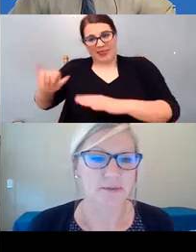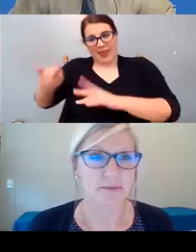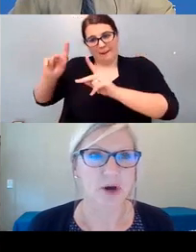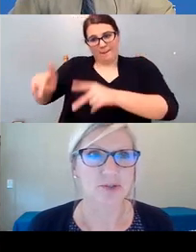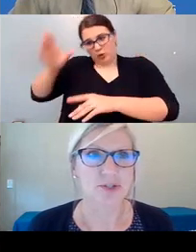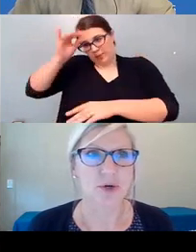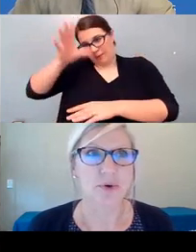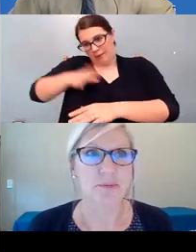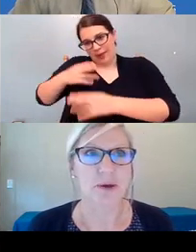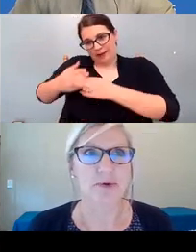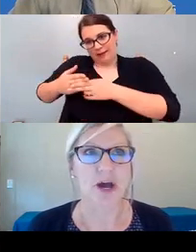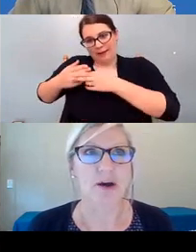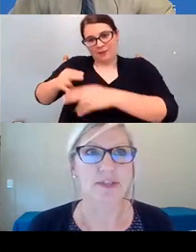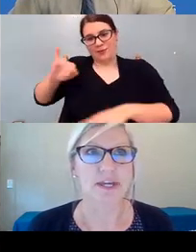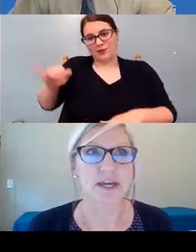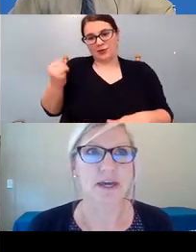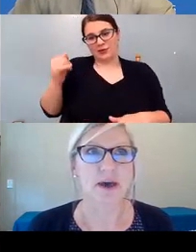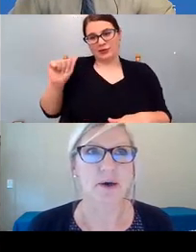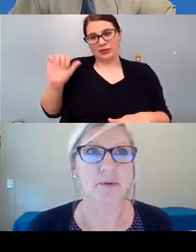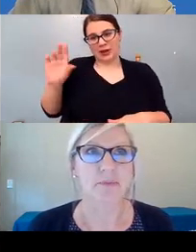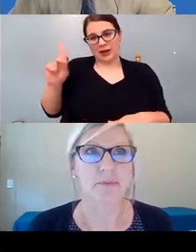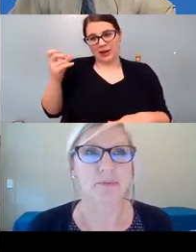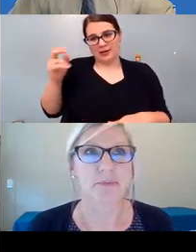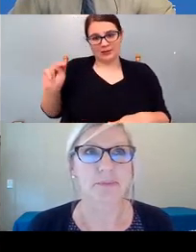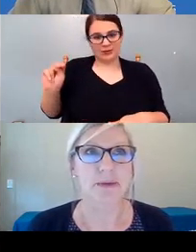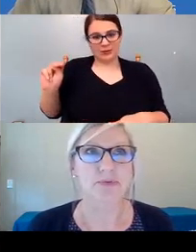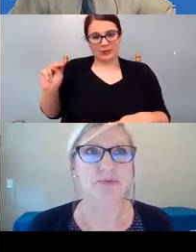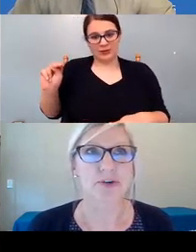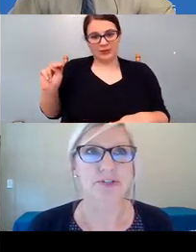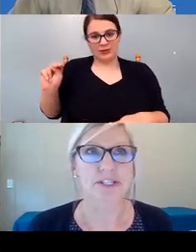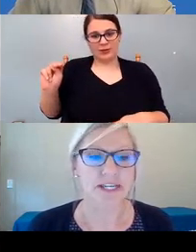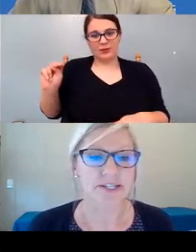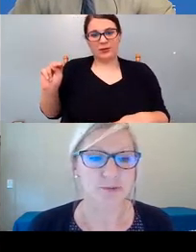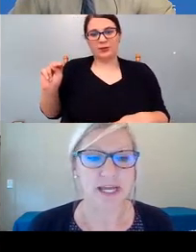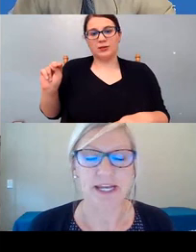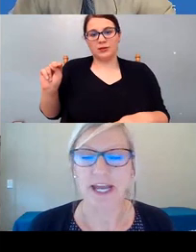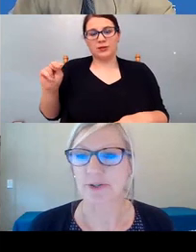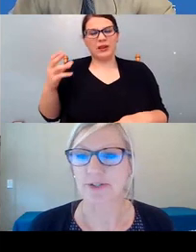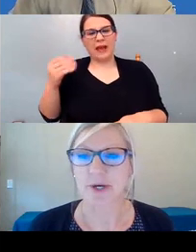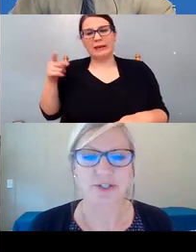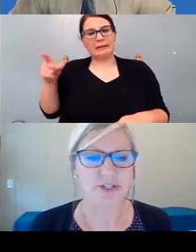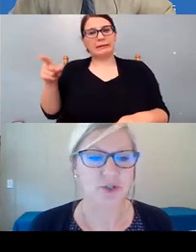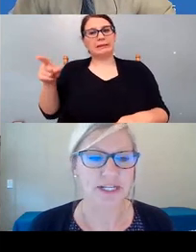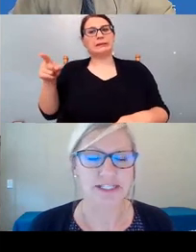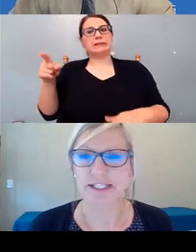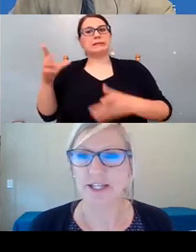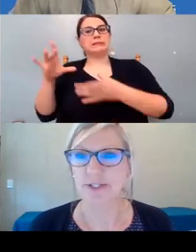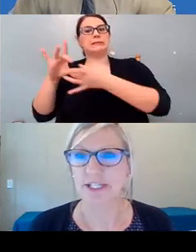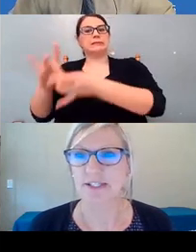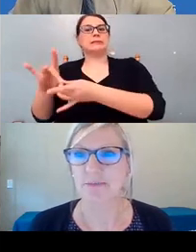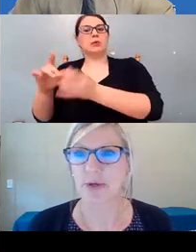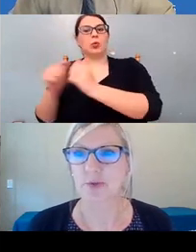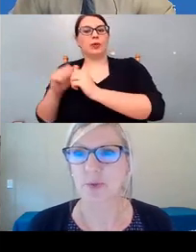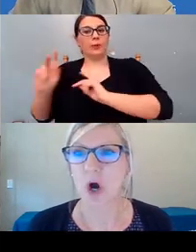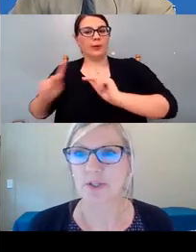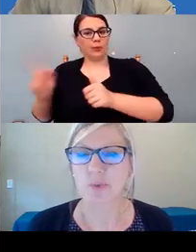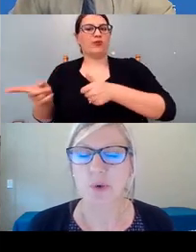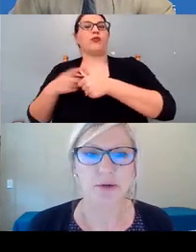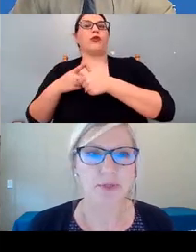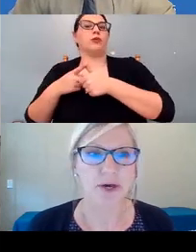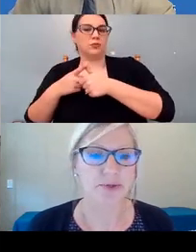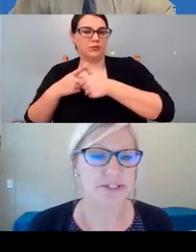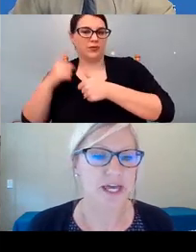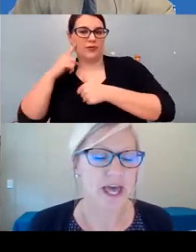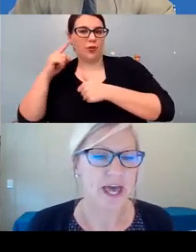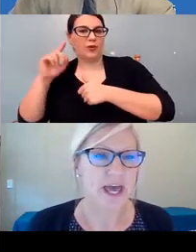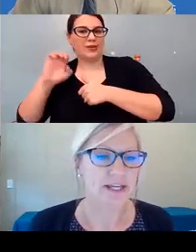is also a member of the People First of the Eastern Panhandle. So it's just great to see those testimonials. We always